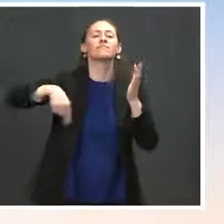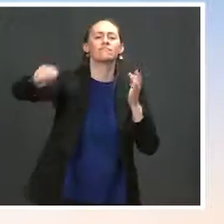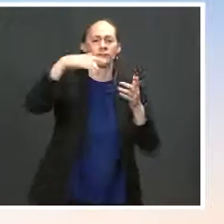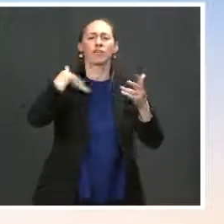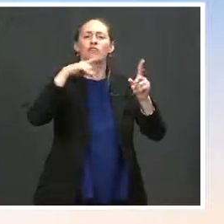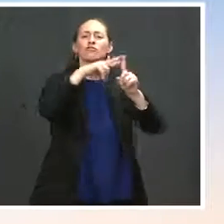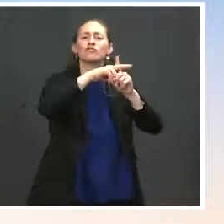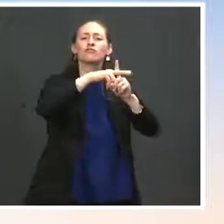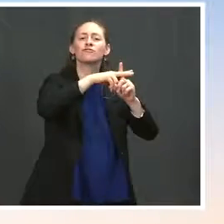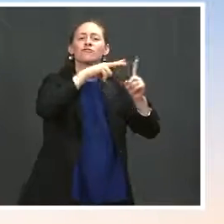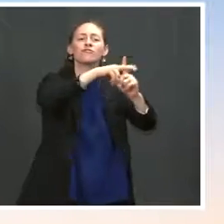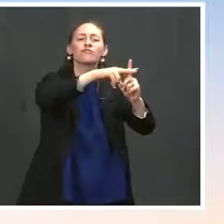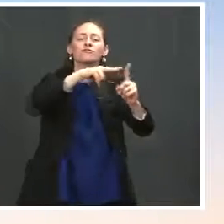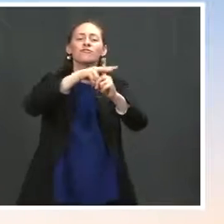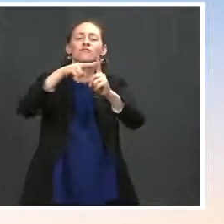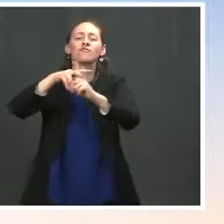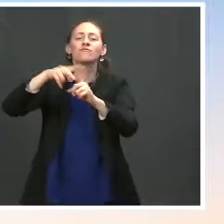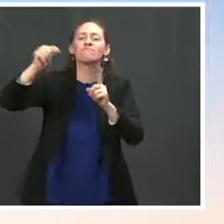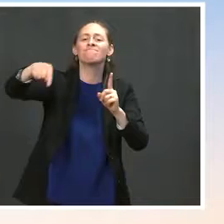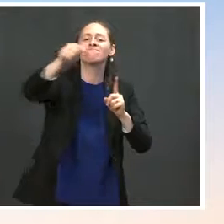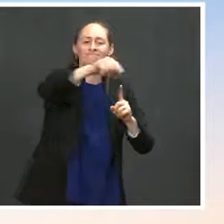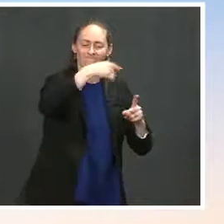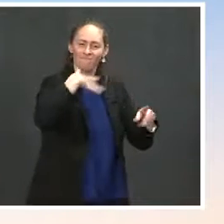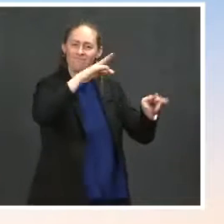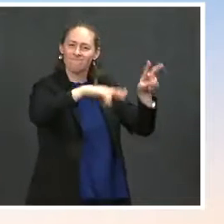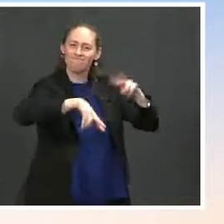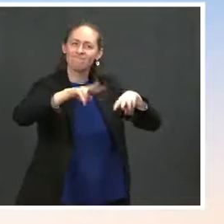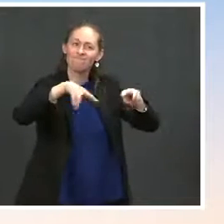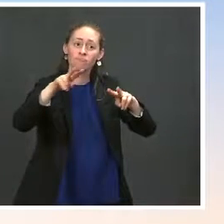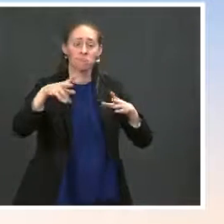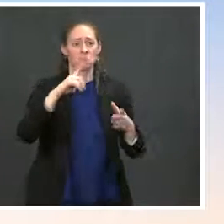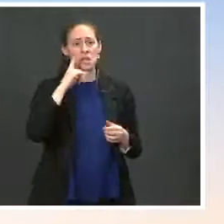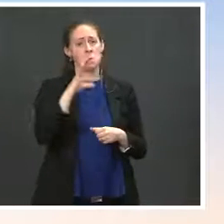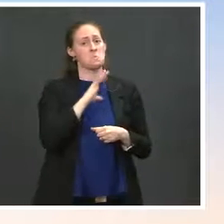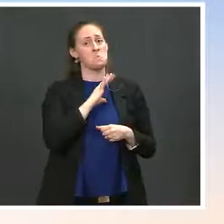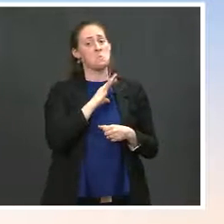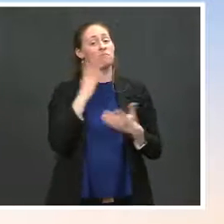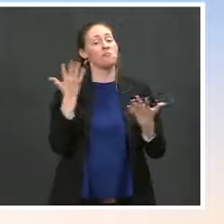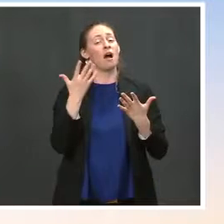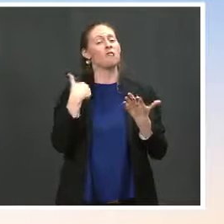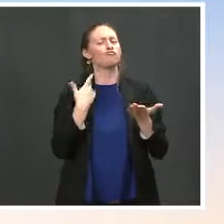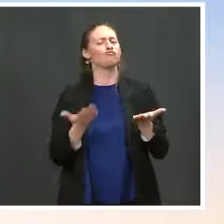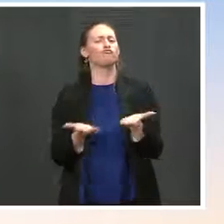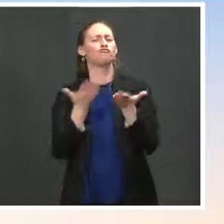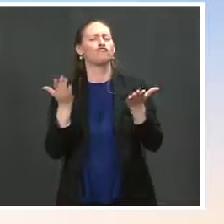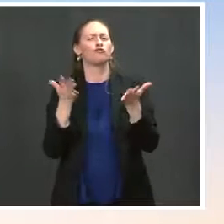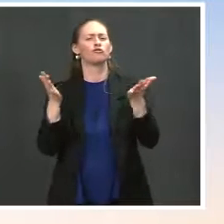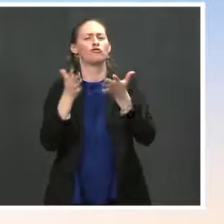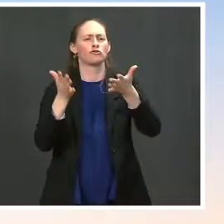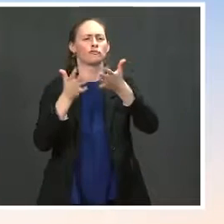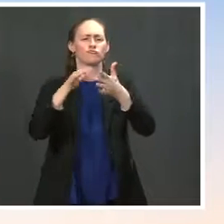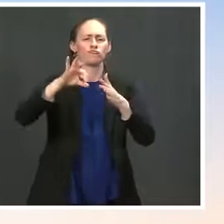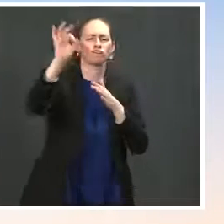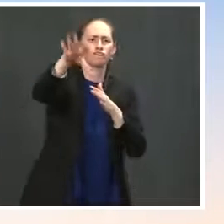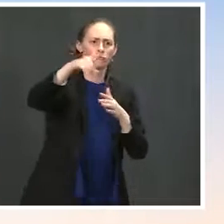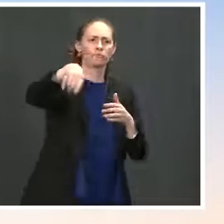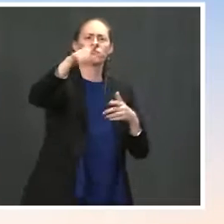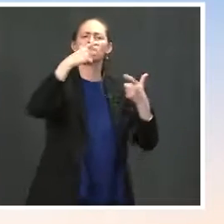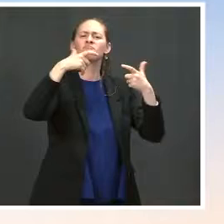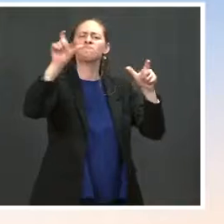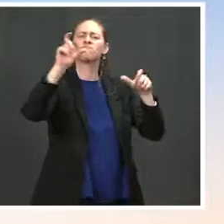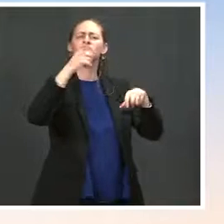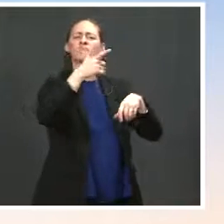vehicles. But the thing I would encourage you to think about is that we've had many of the large car companies stand up and say